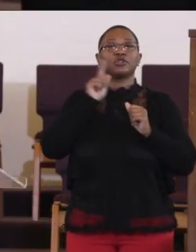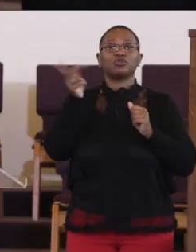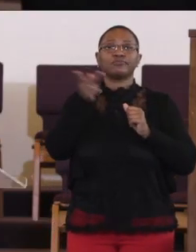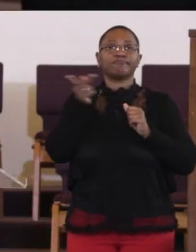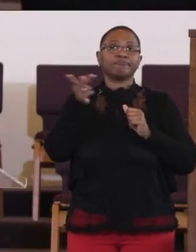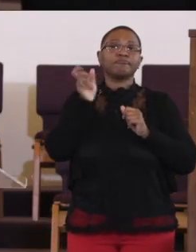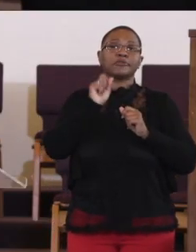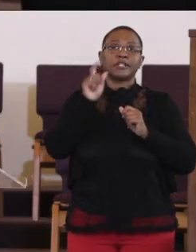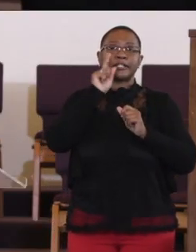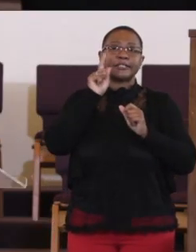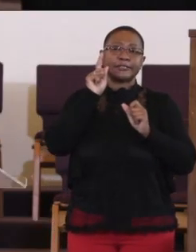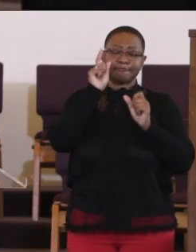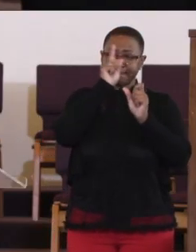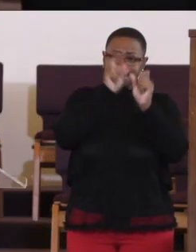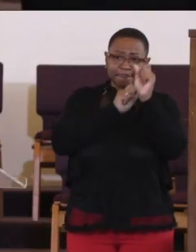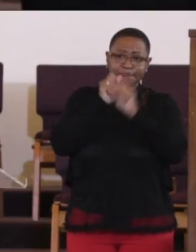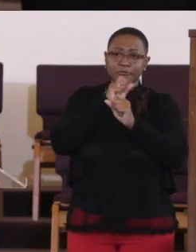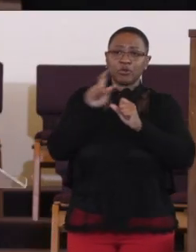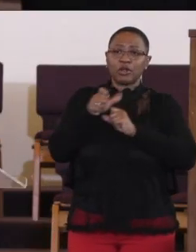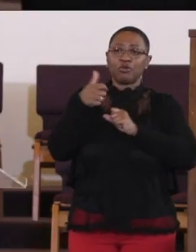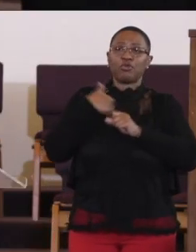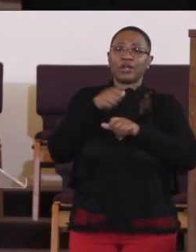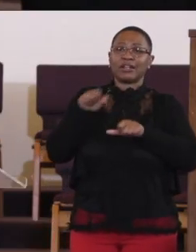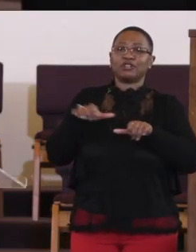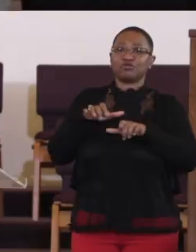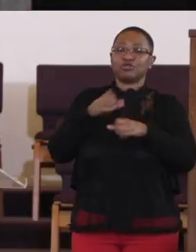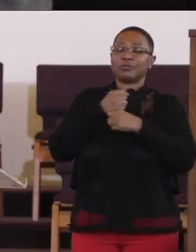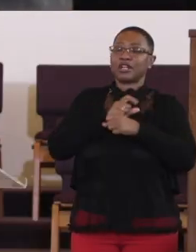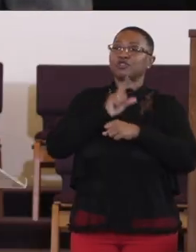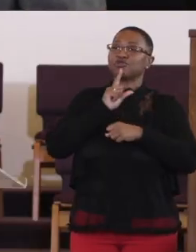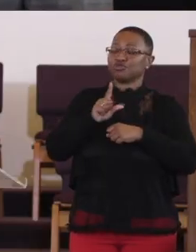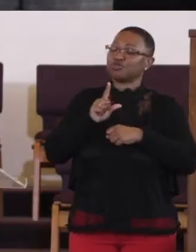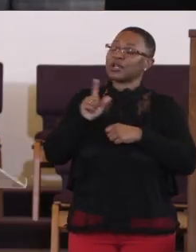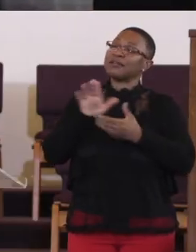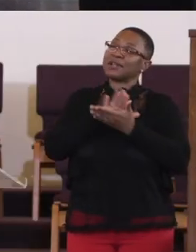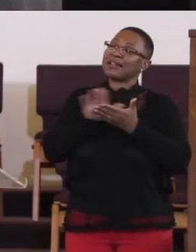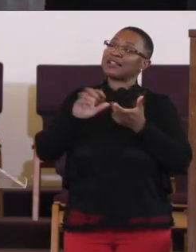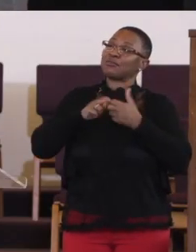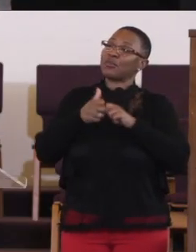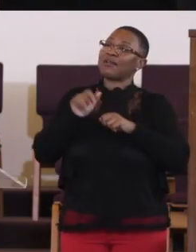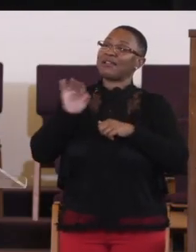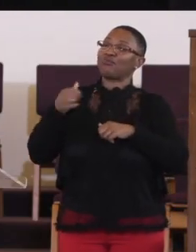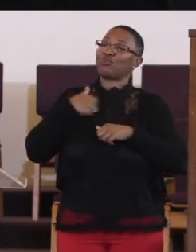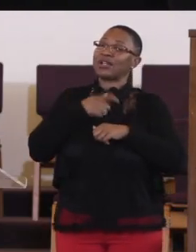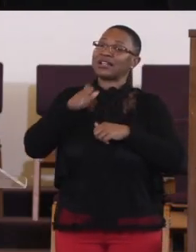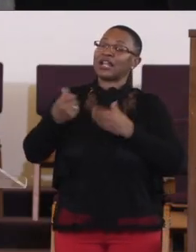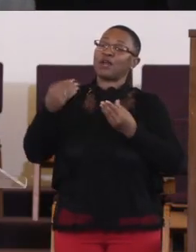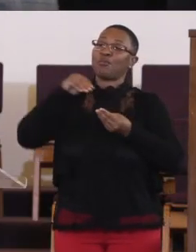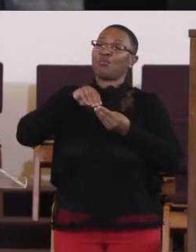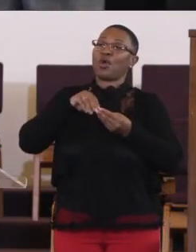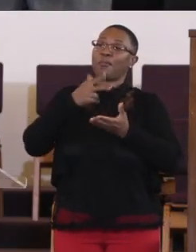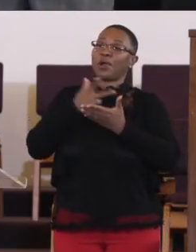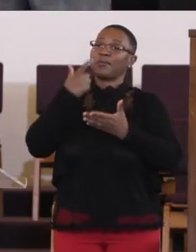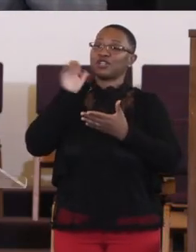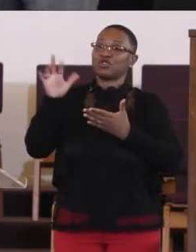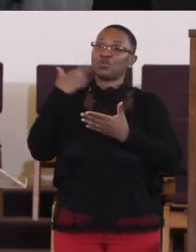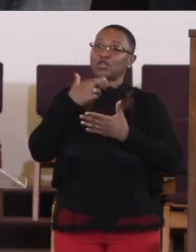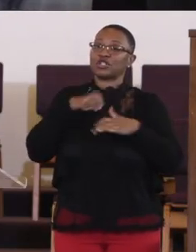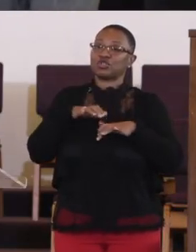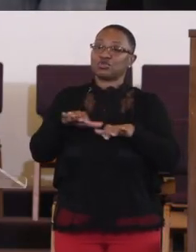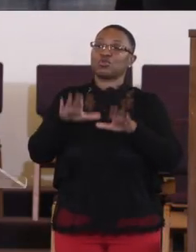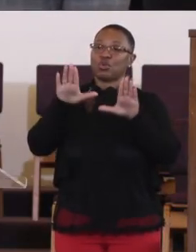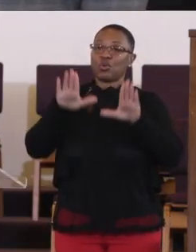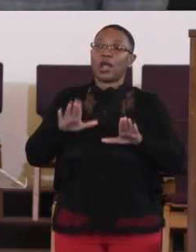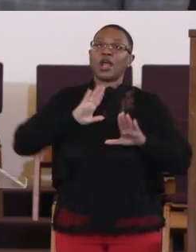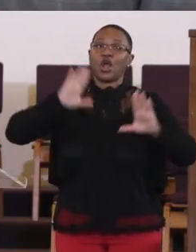there's anything else that we can do. But it would be a very nice problem if we needed more parking because your restaurant was doing so well. I hope we have